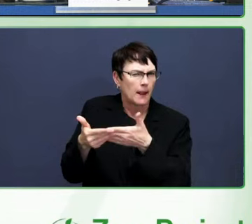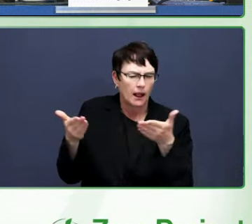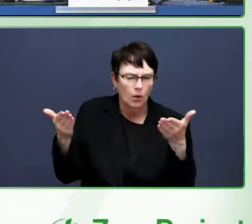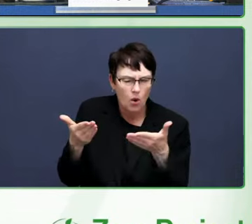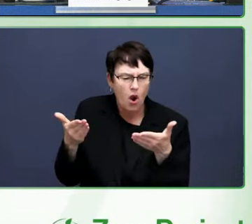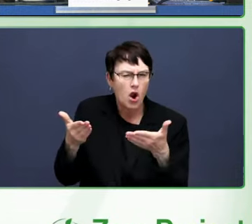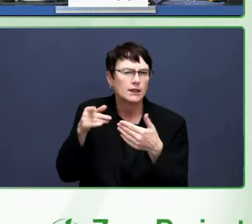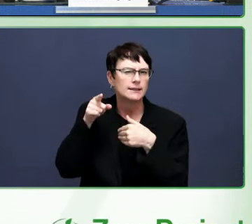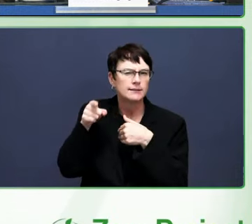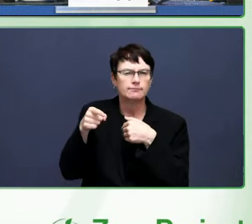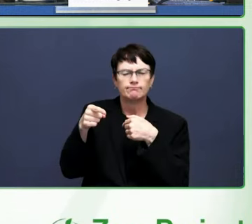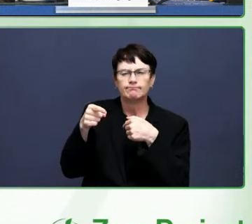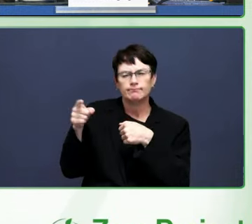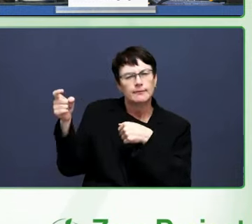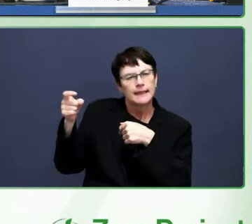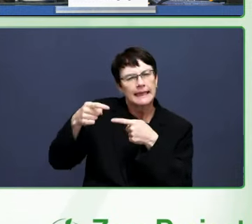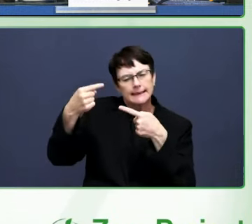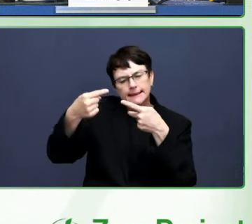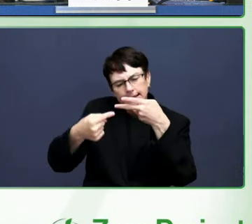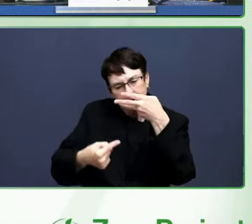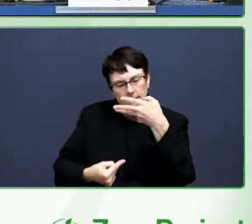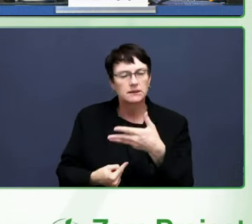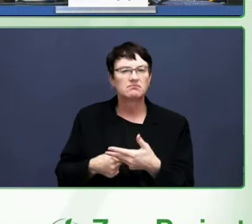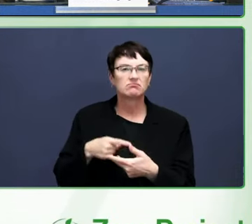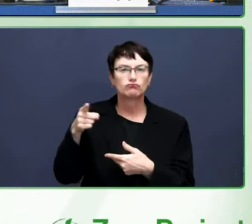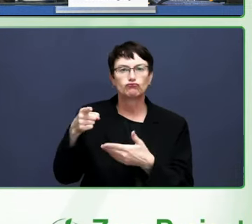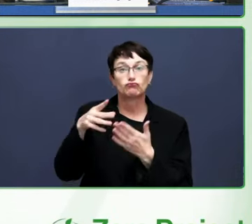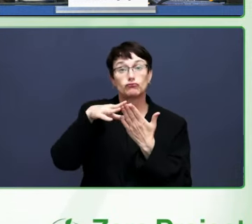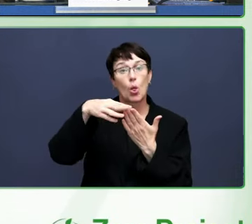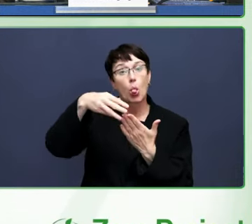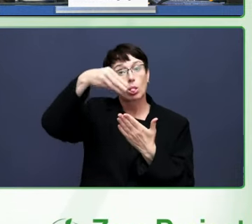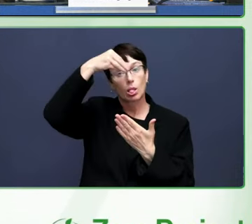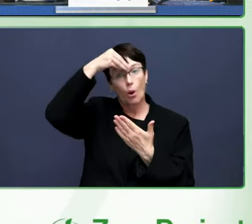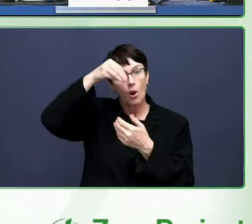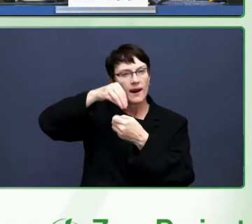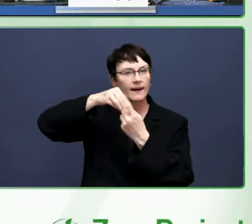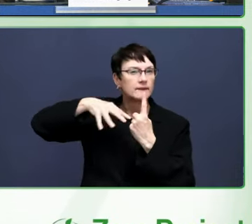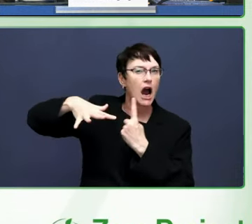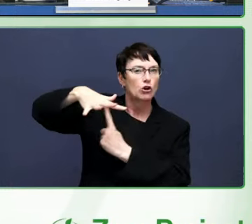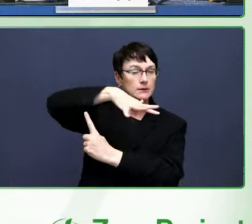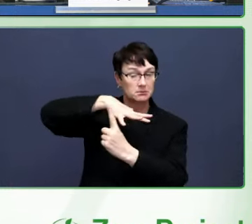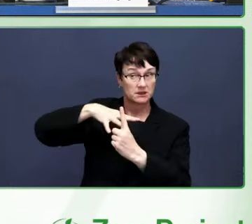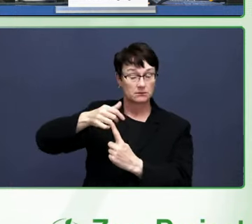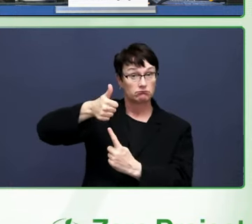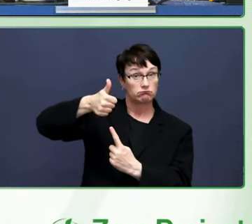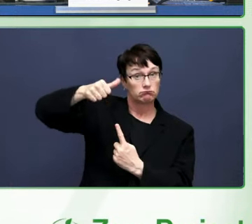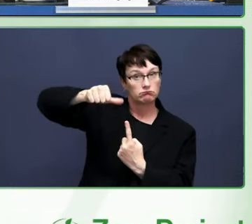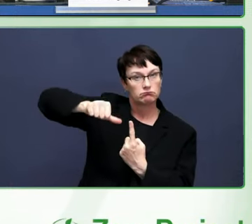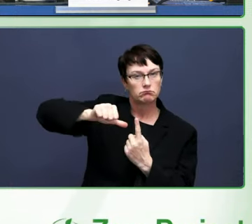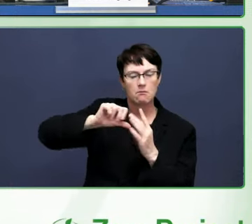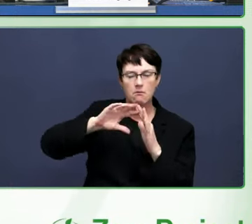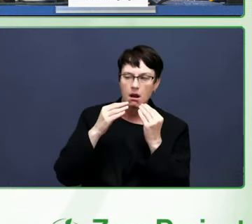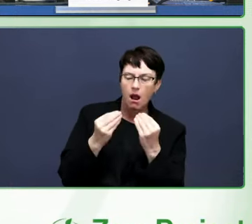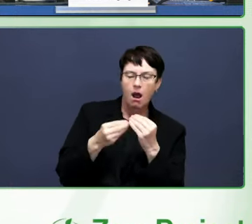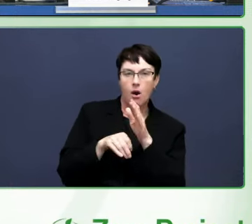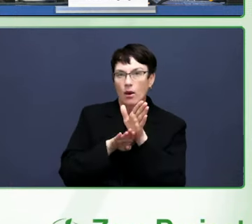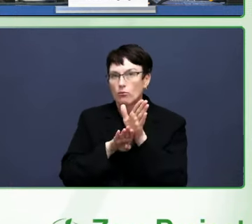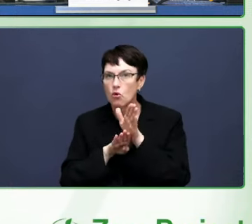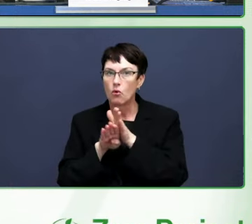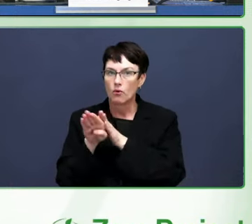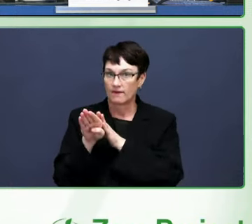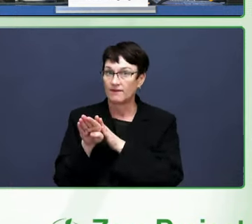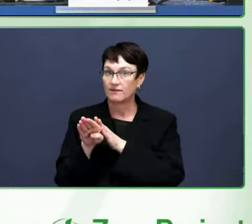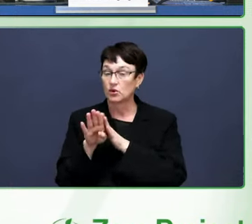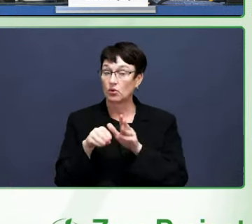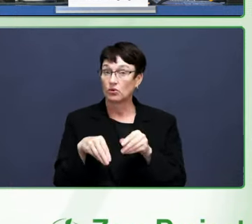can offer. They give a suggestion of how to design the support, what they can see from this,